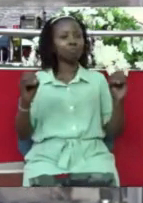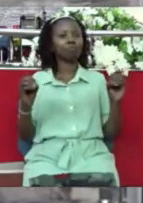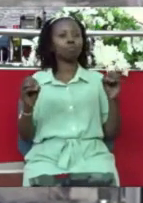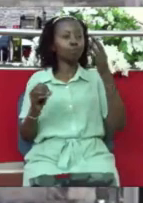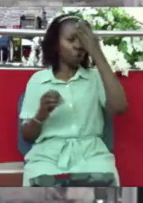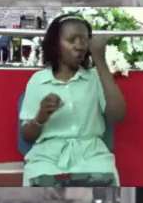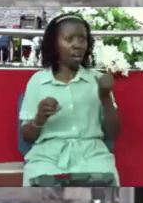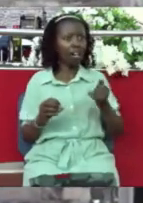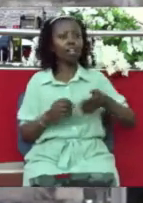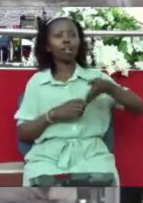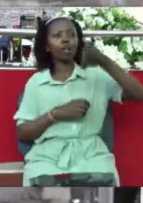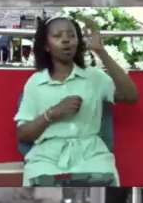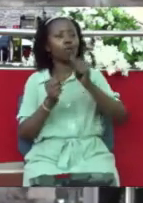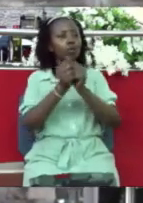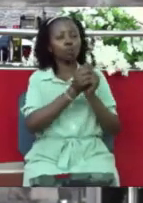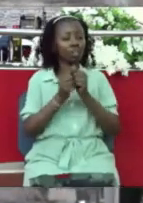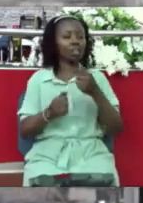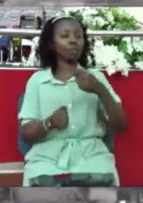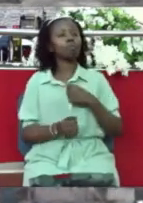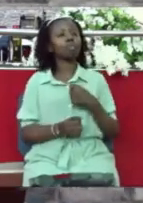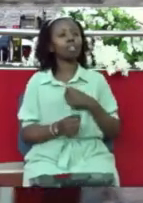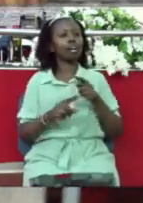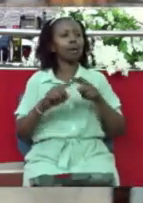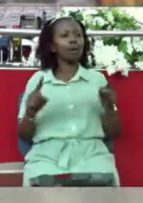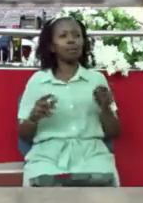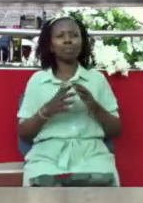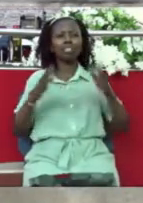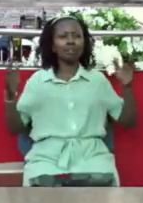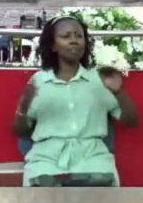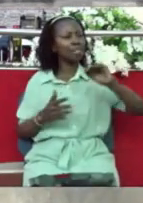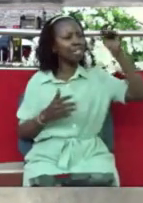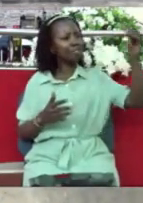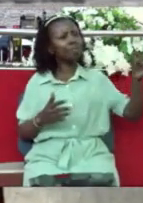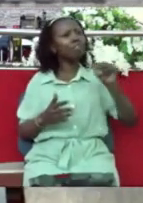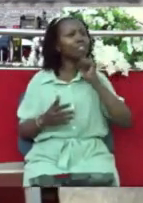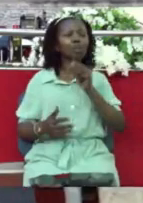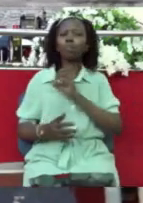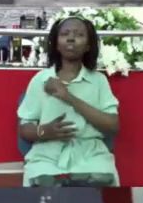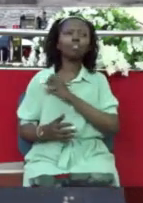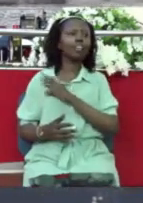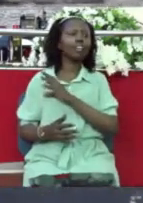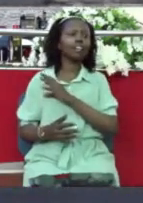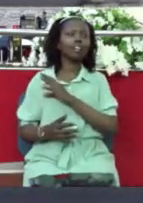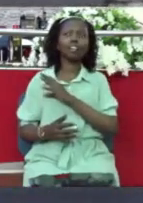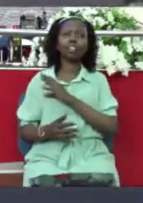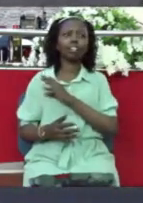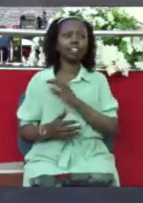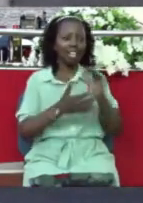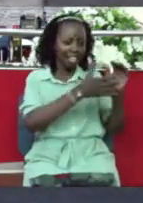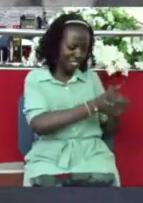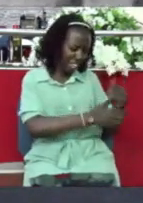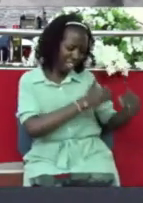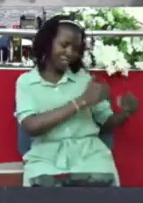Because God is with me. But the biggest mountain is not even fear. Ah, salimia jirani yako